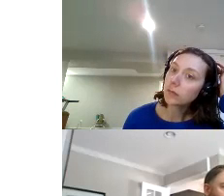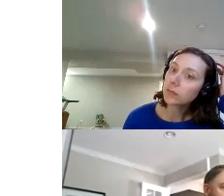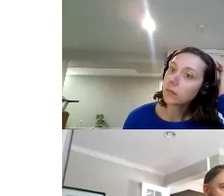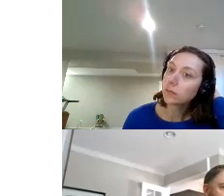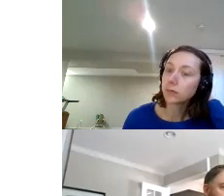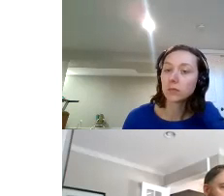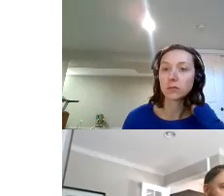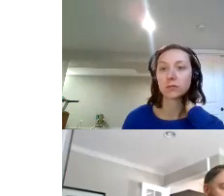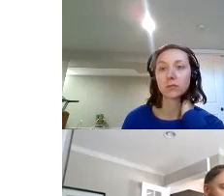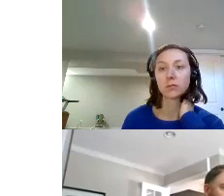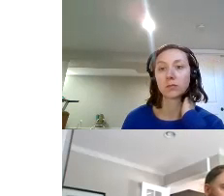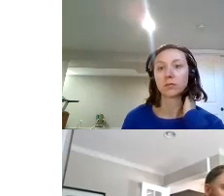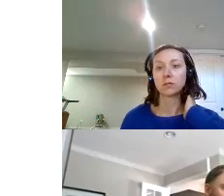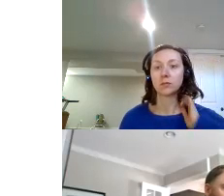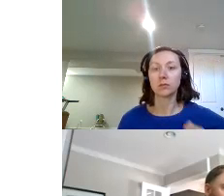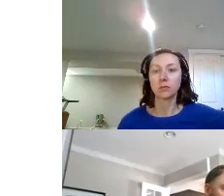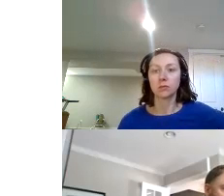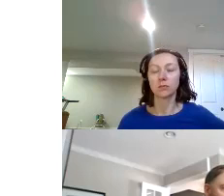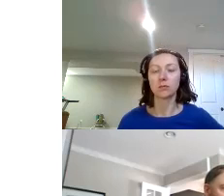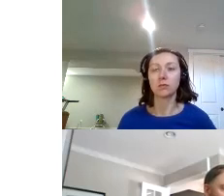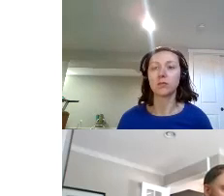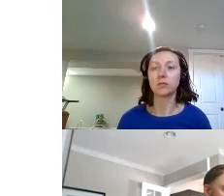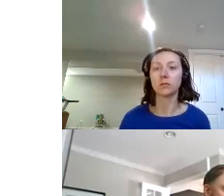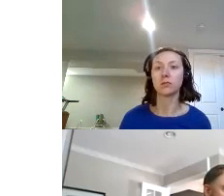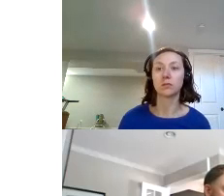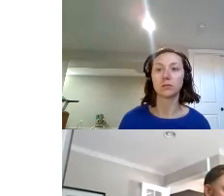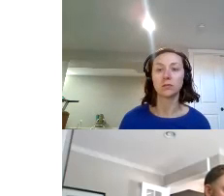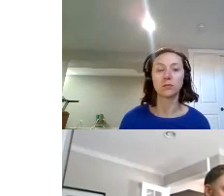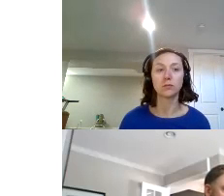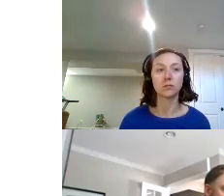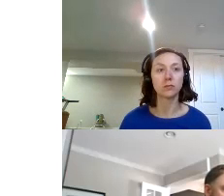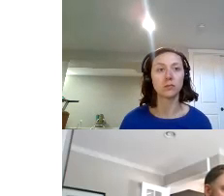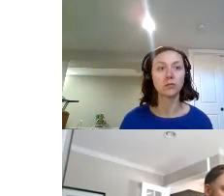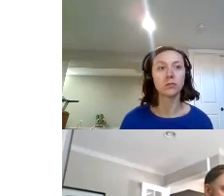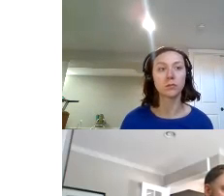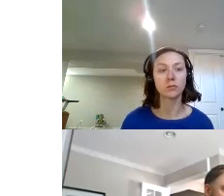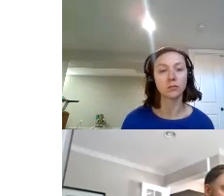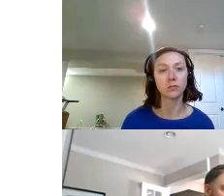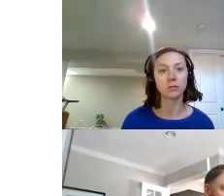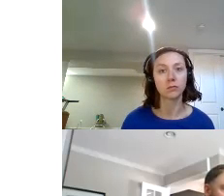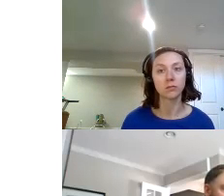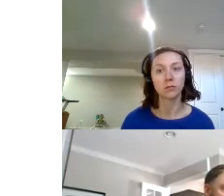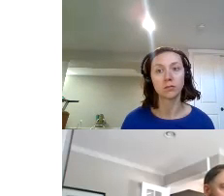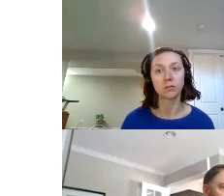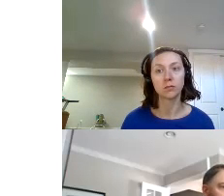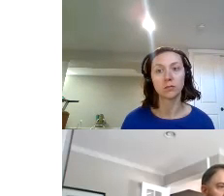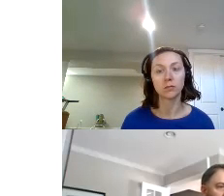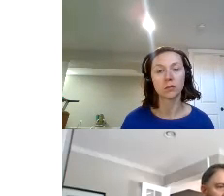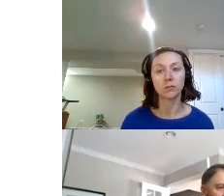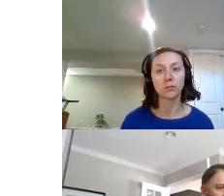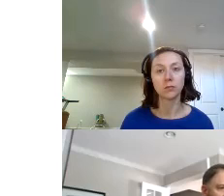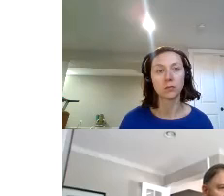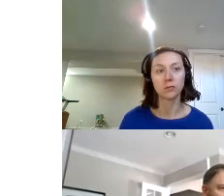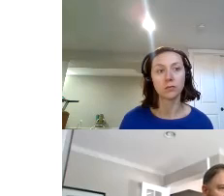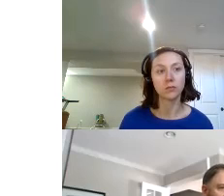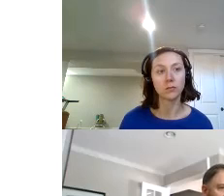what the process would be and to outline our goals. We defined terms. Some of those terms you'll see here in a moment. And